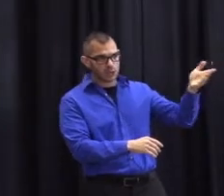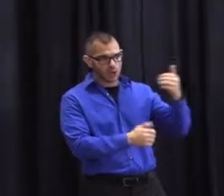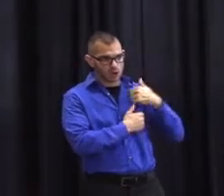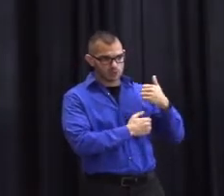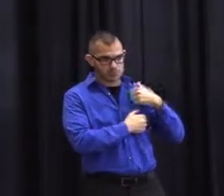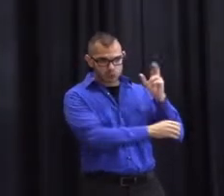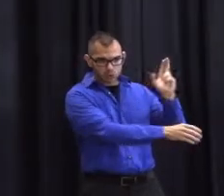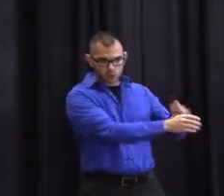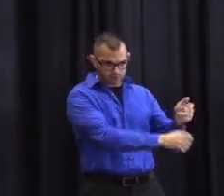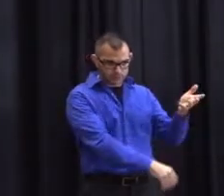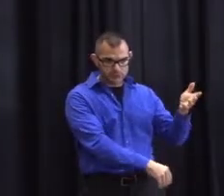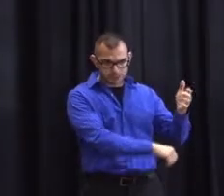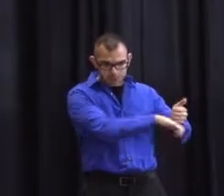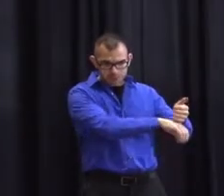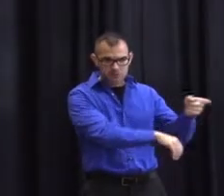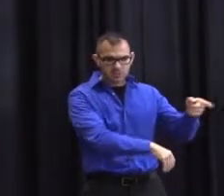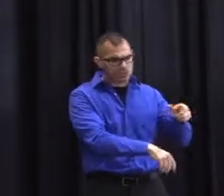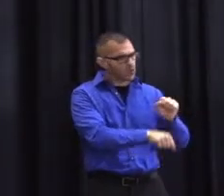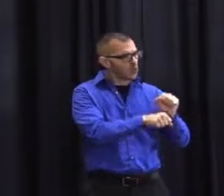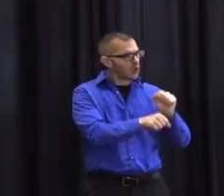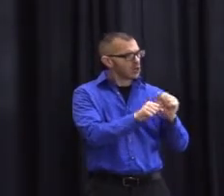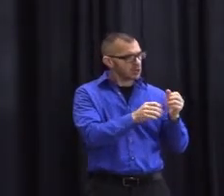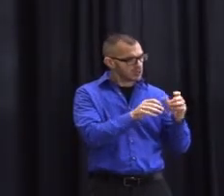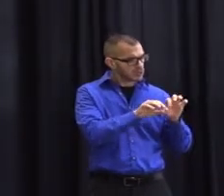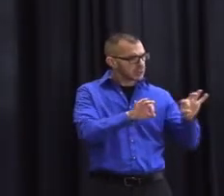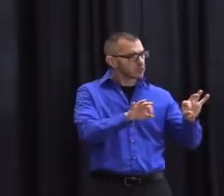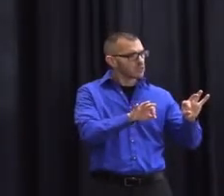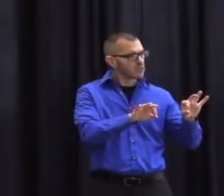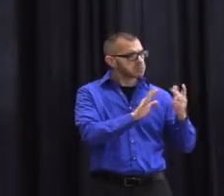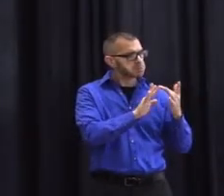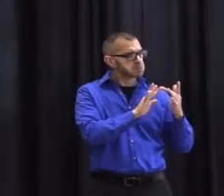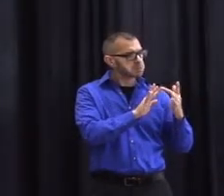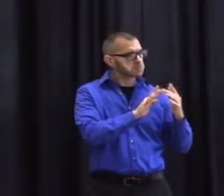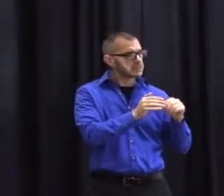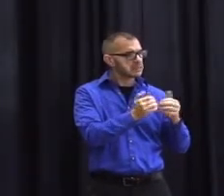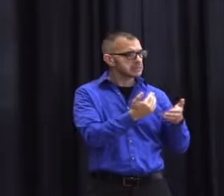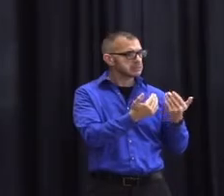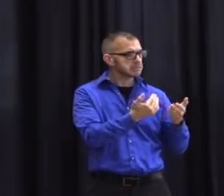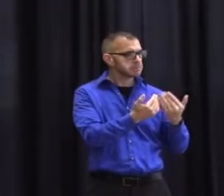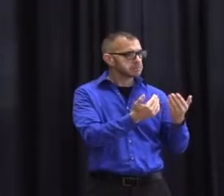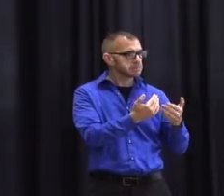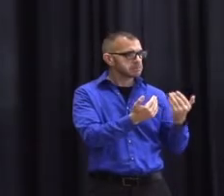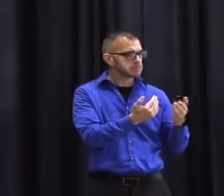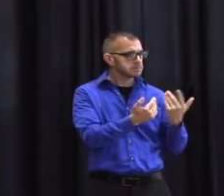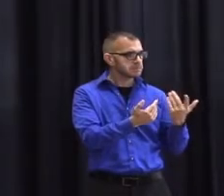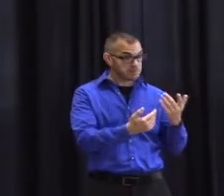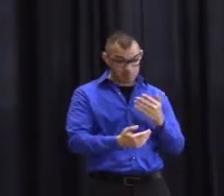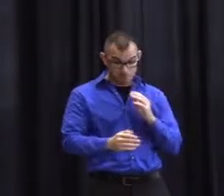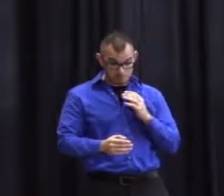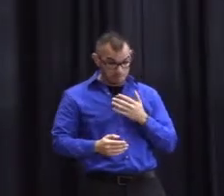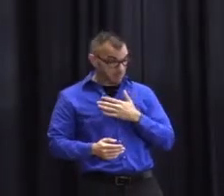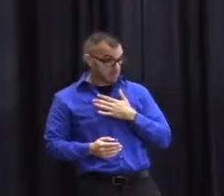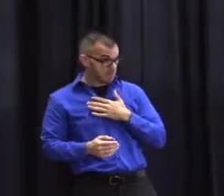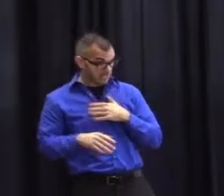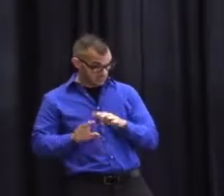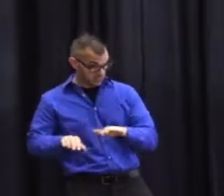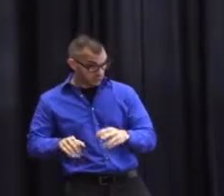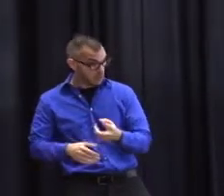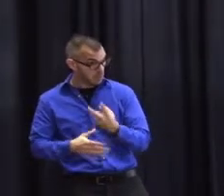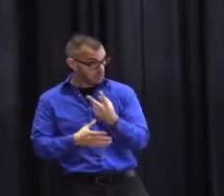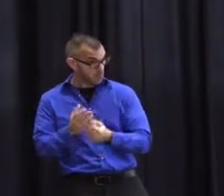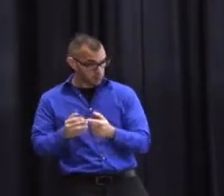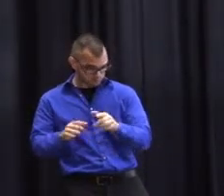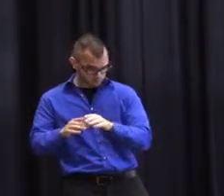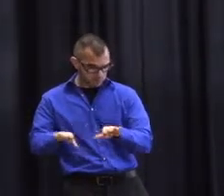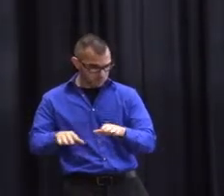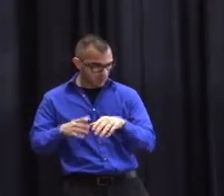Army. He can work on his degrees online. Both of my children, or my two